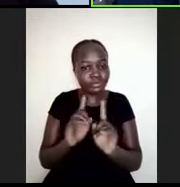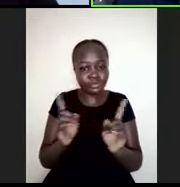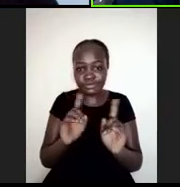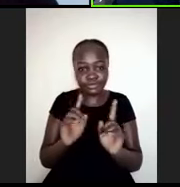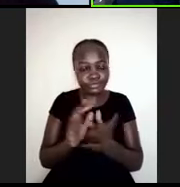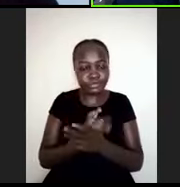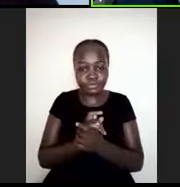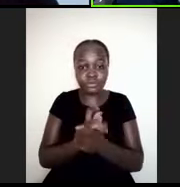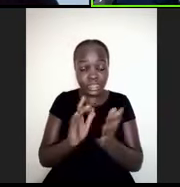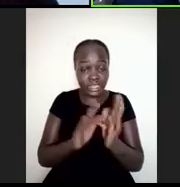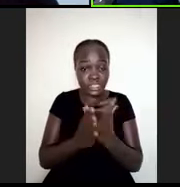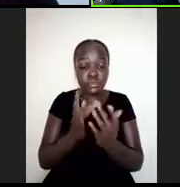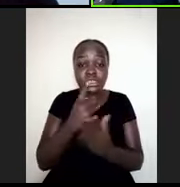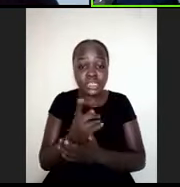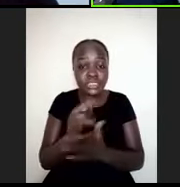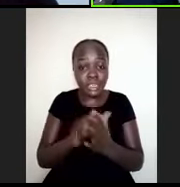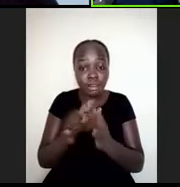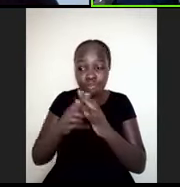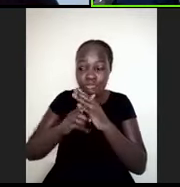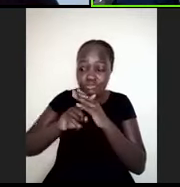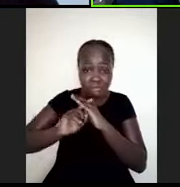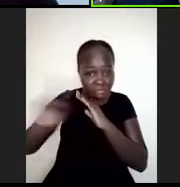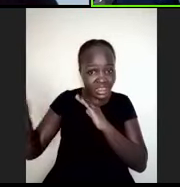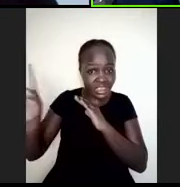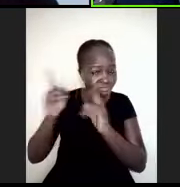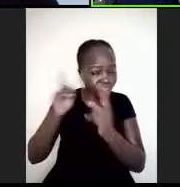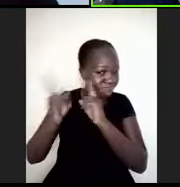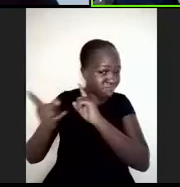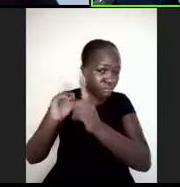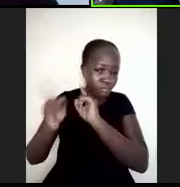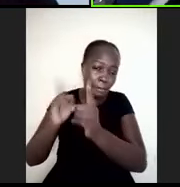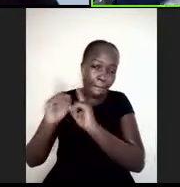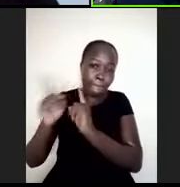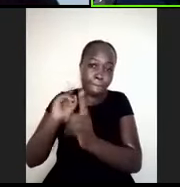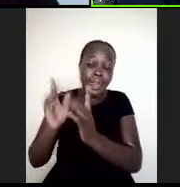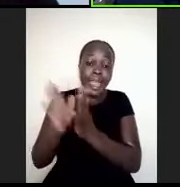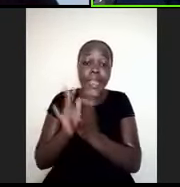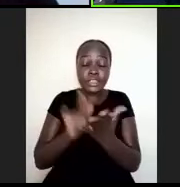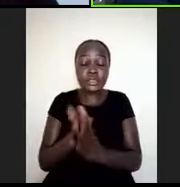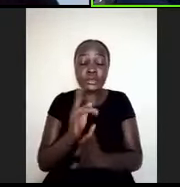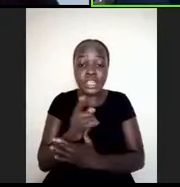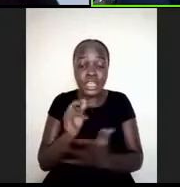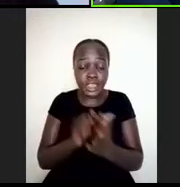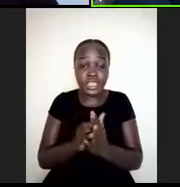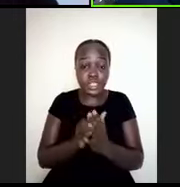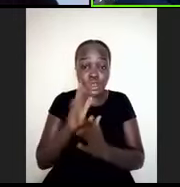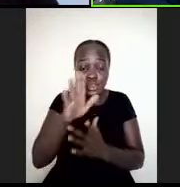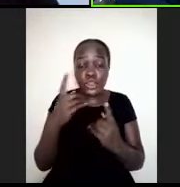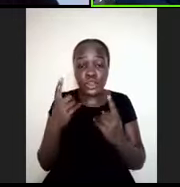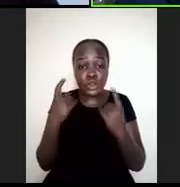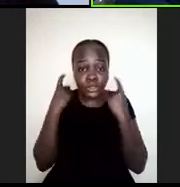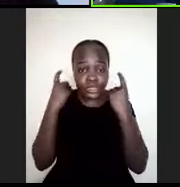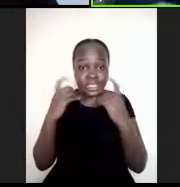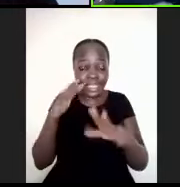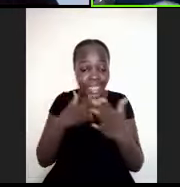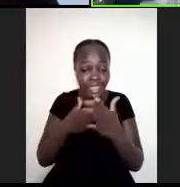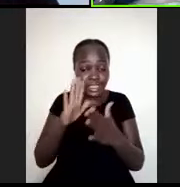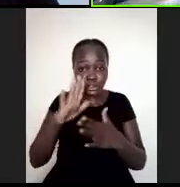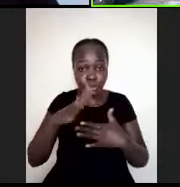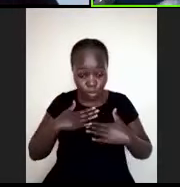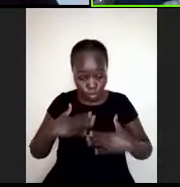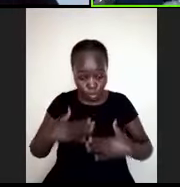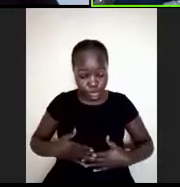The Bible says flee. You run away from it. And the Bible says you're sinning against your own body when you